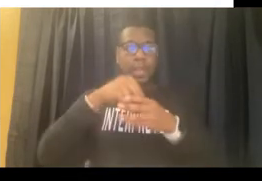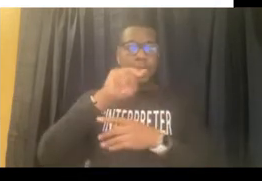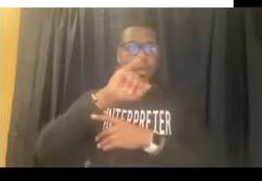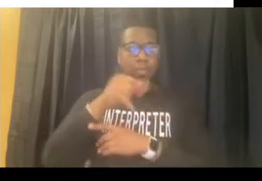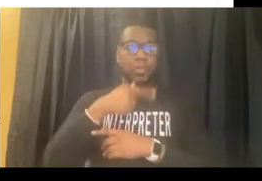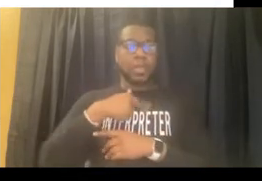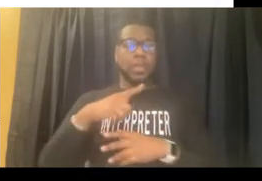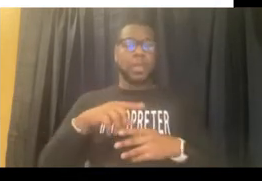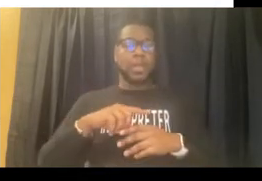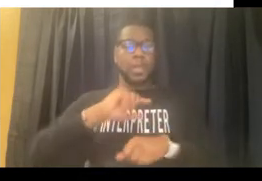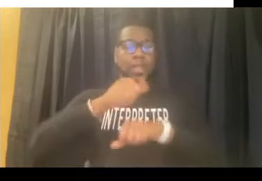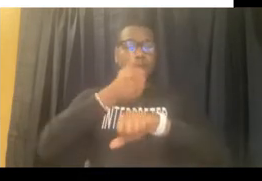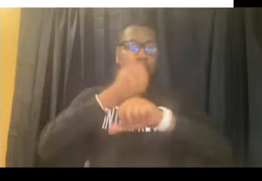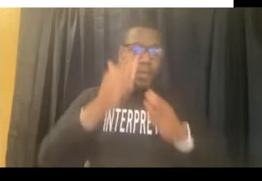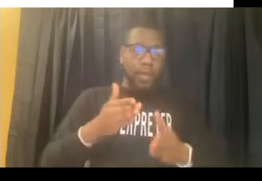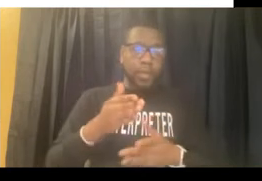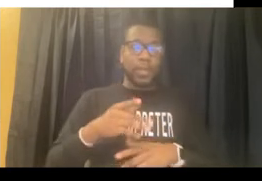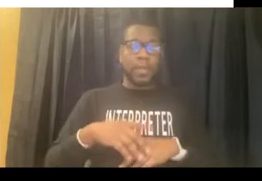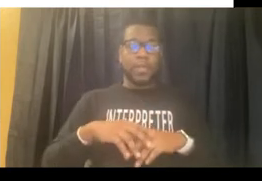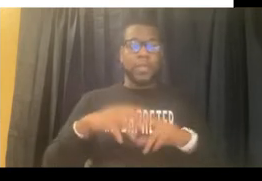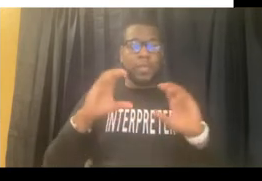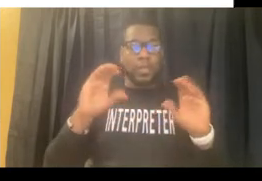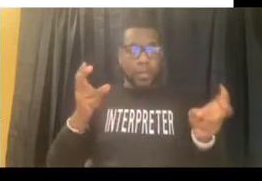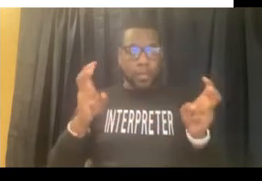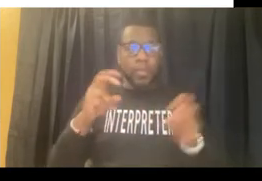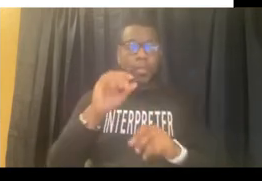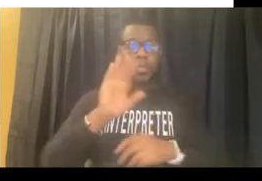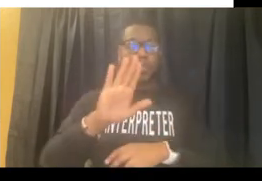executive director of You Are More Than.